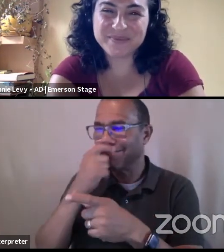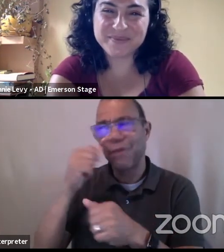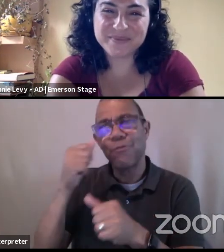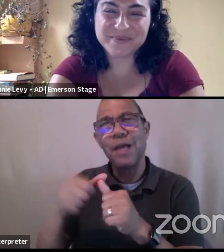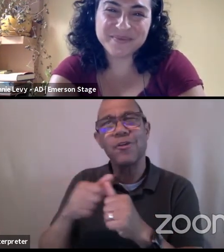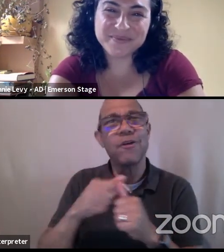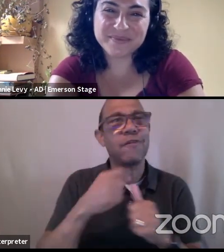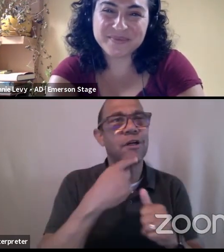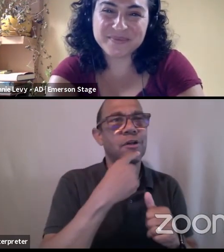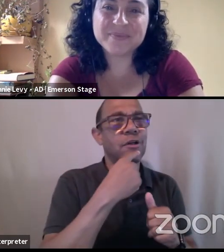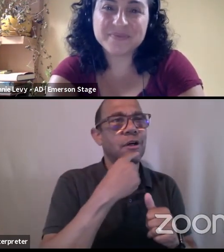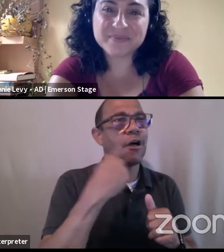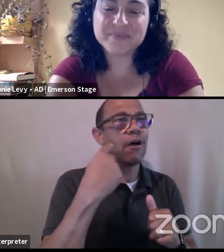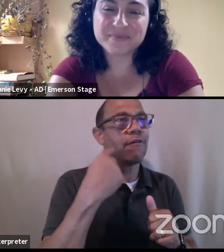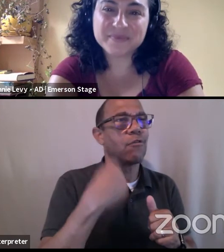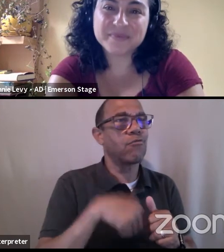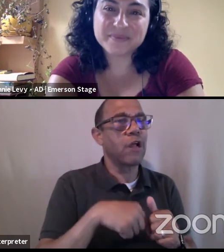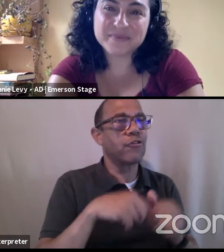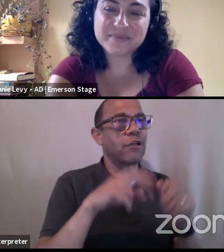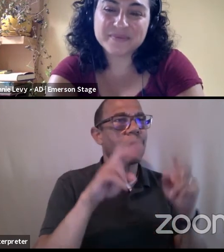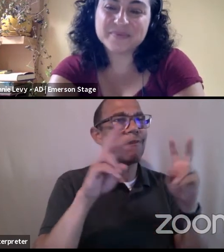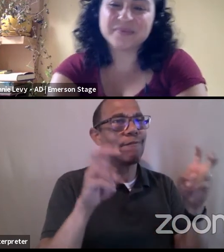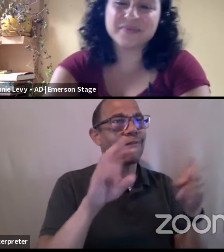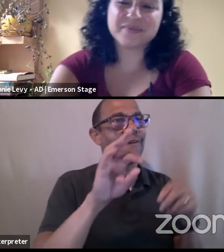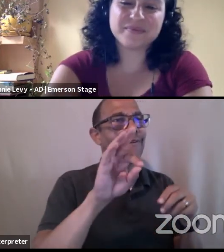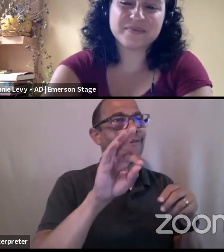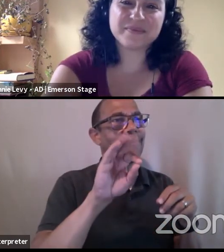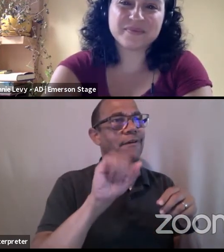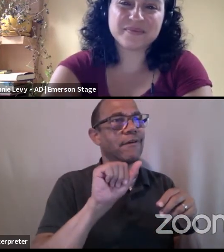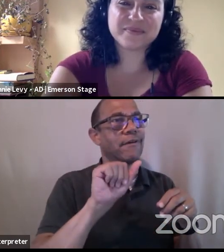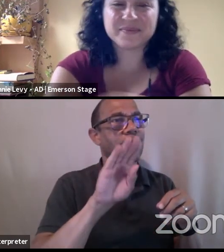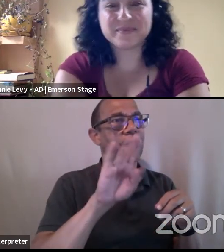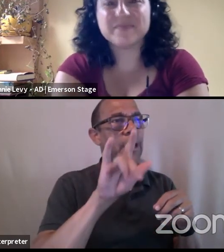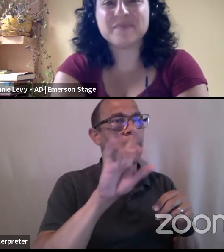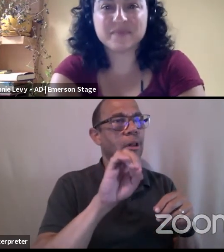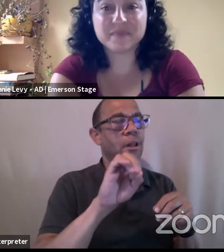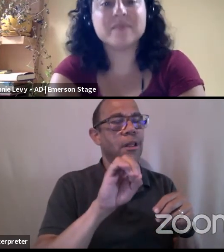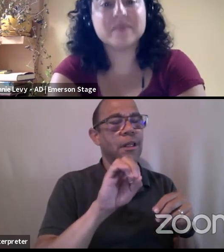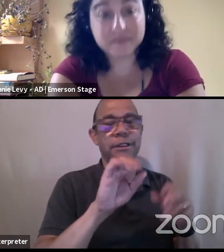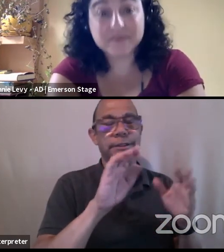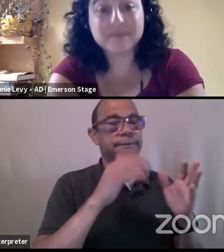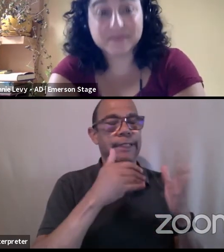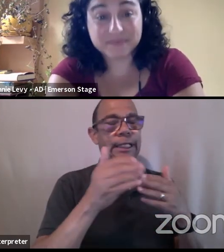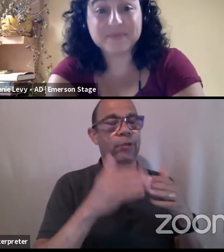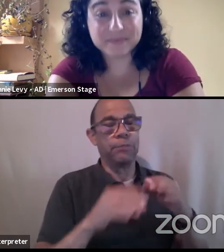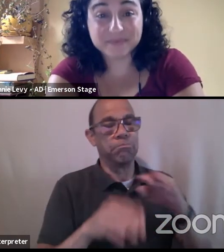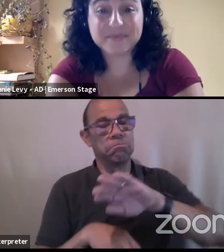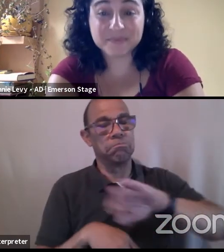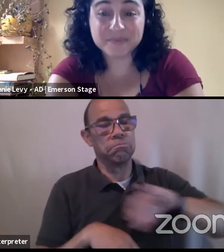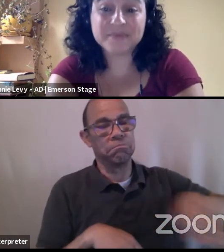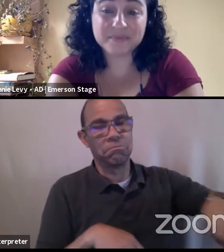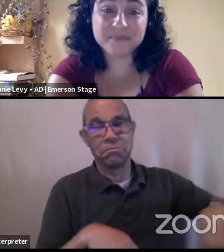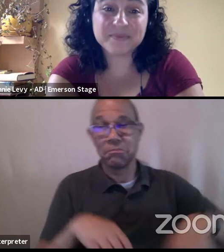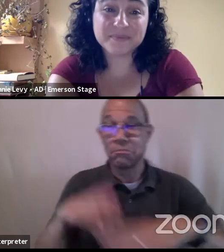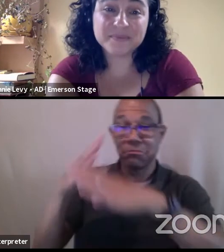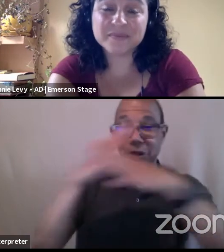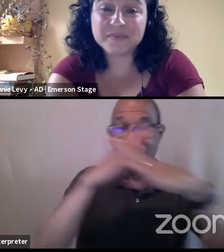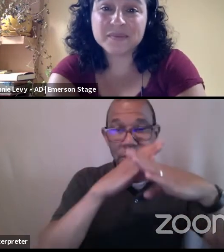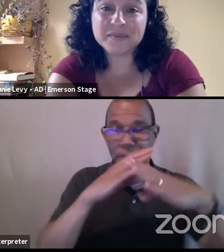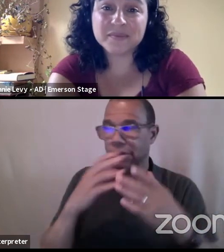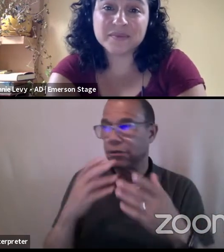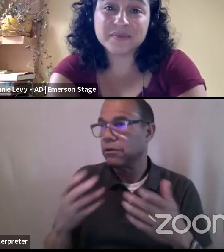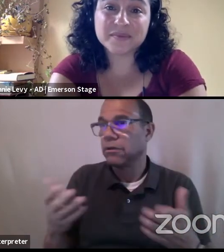So, I don't know barriers. I, you know, there's, there's so many barriers for artists in life, like it would be strange